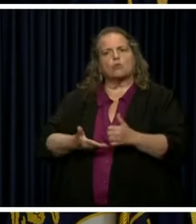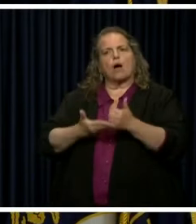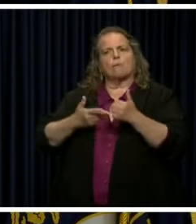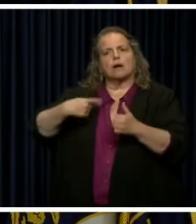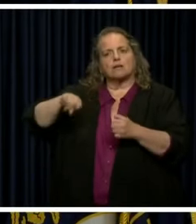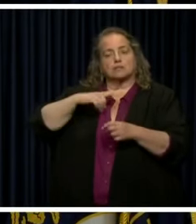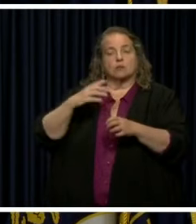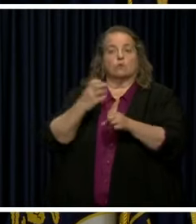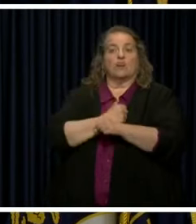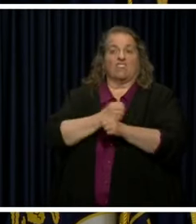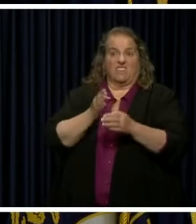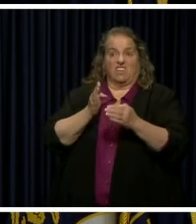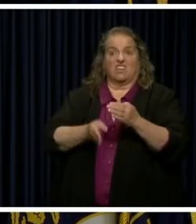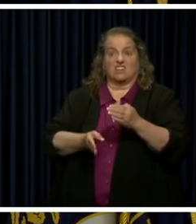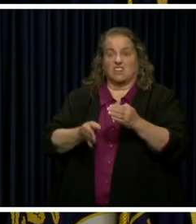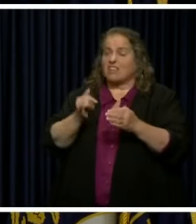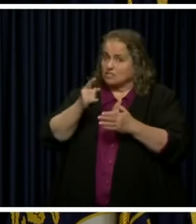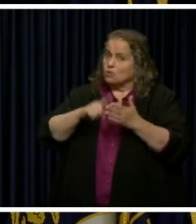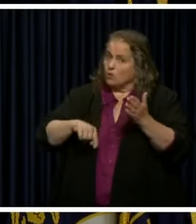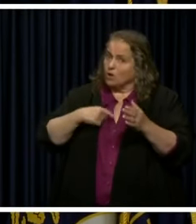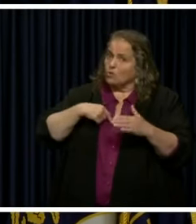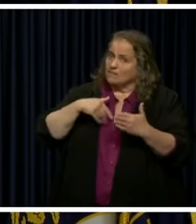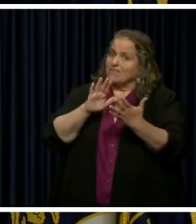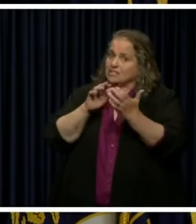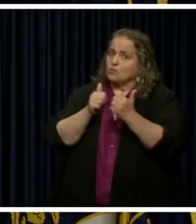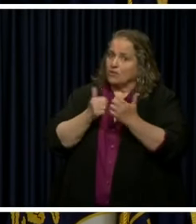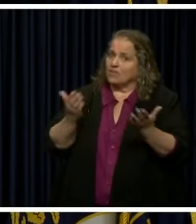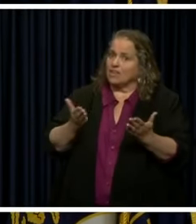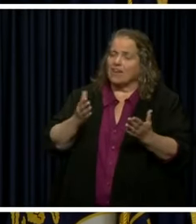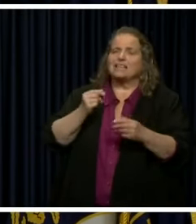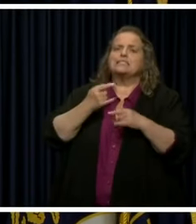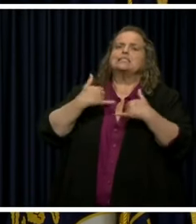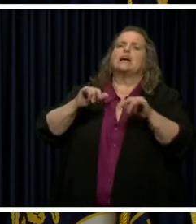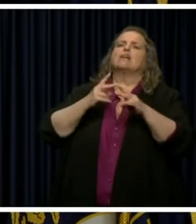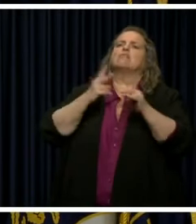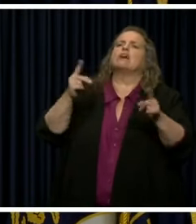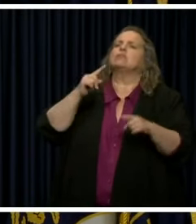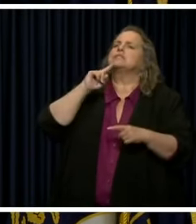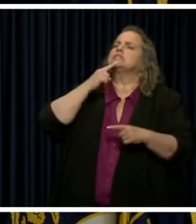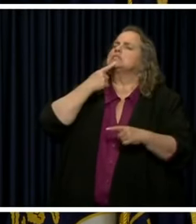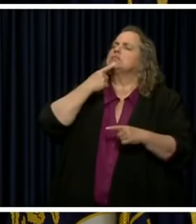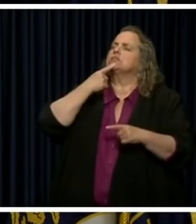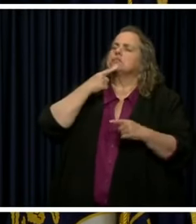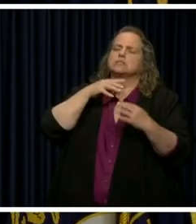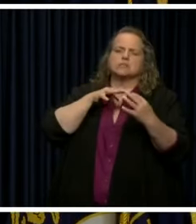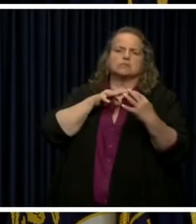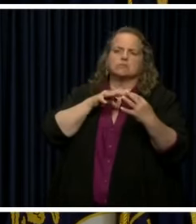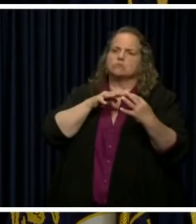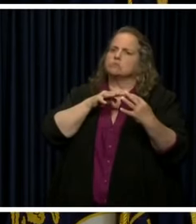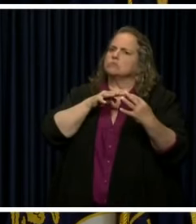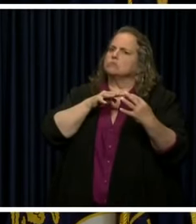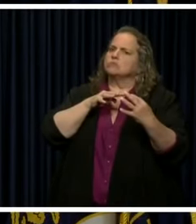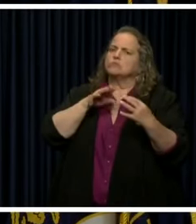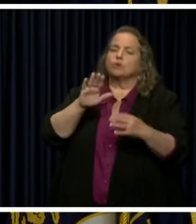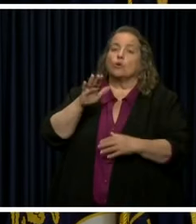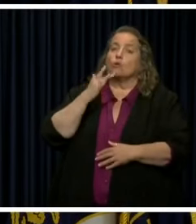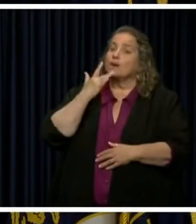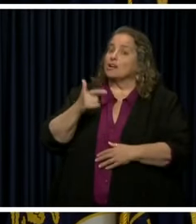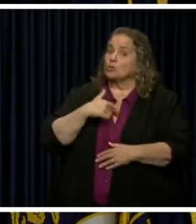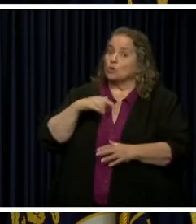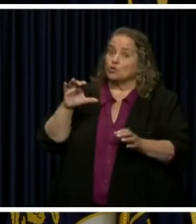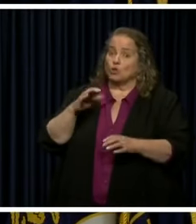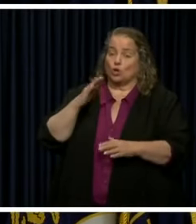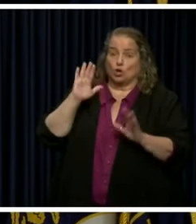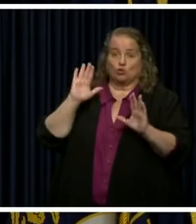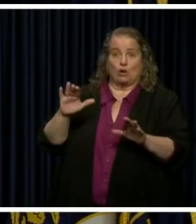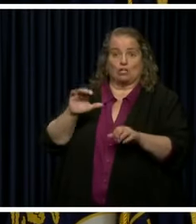end. That's what we're faced with here. It is still a very serious adversary. Just because we're doing such a great job